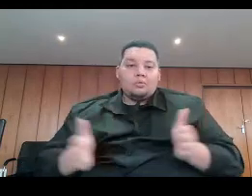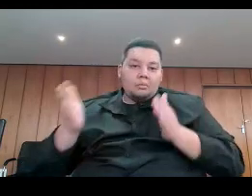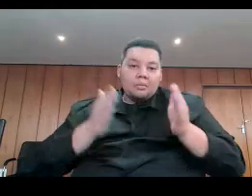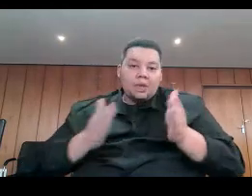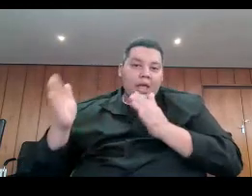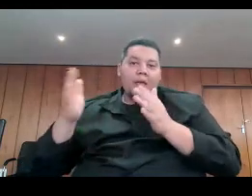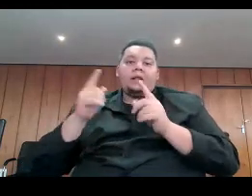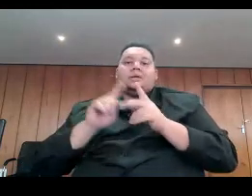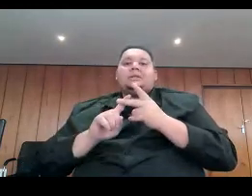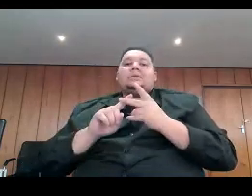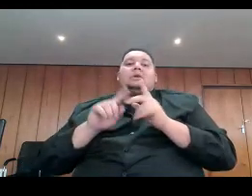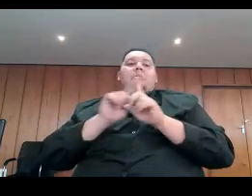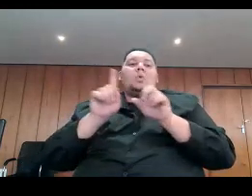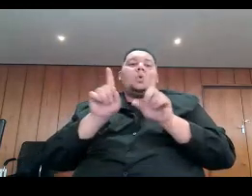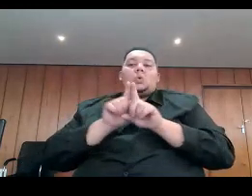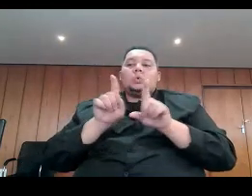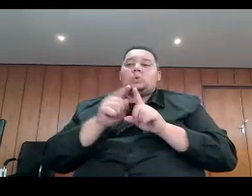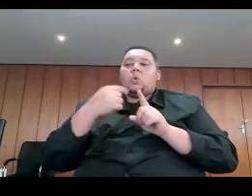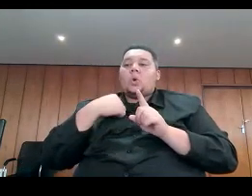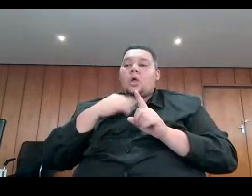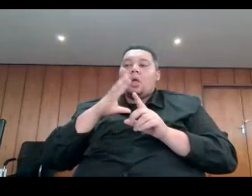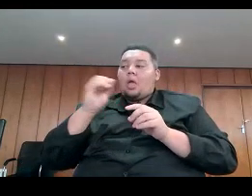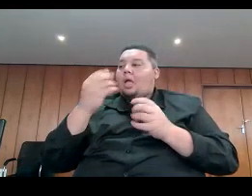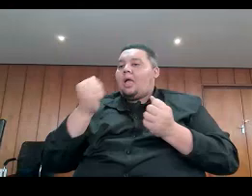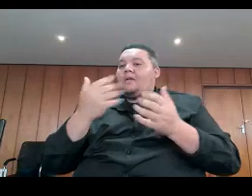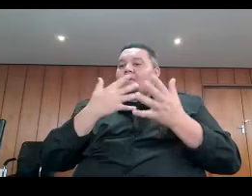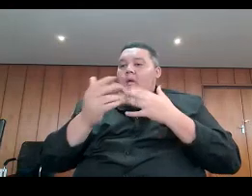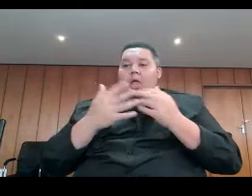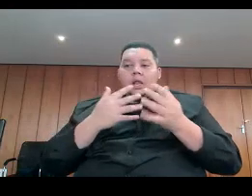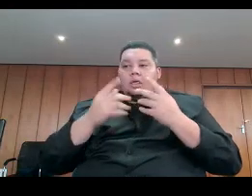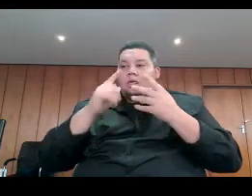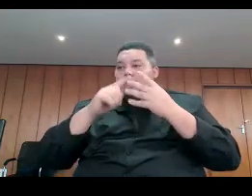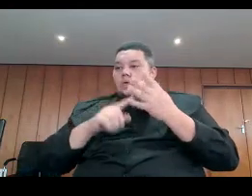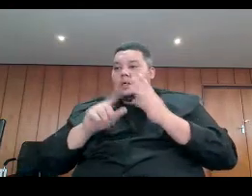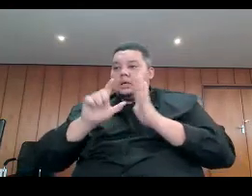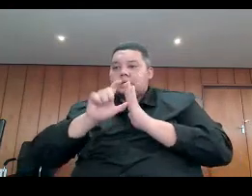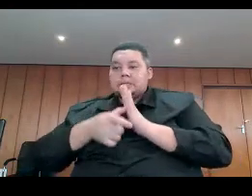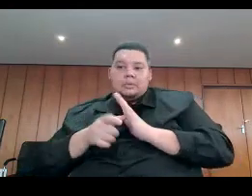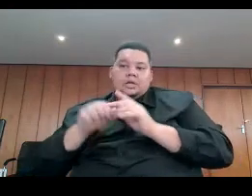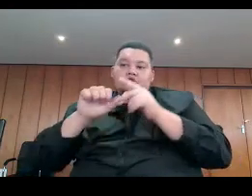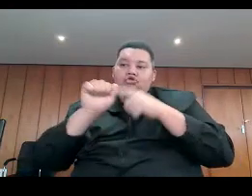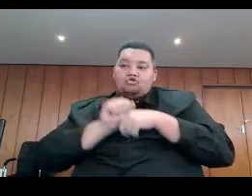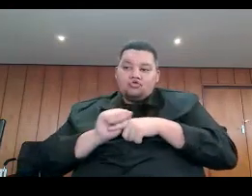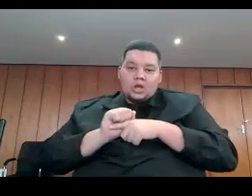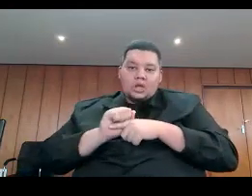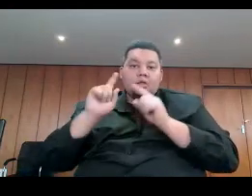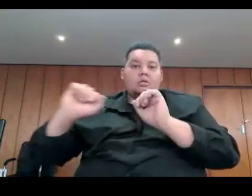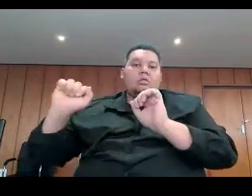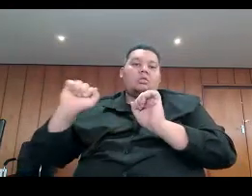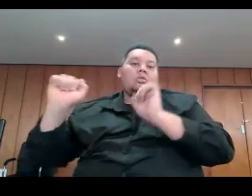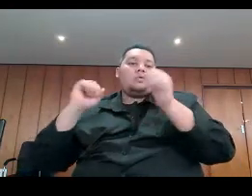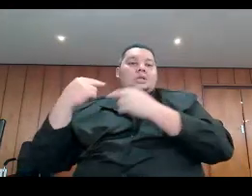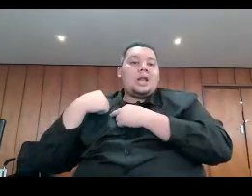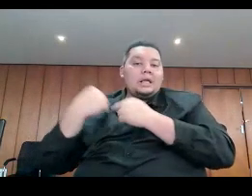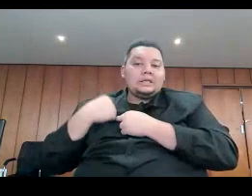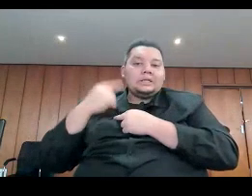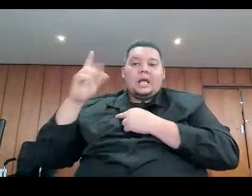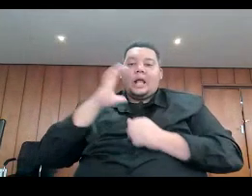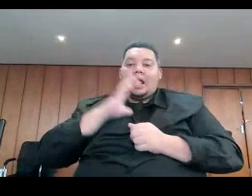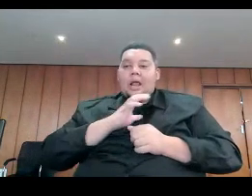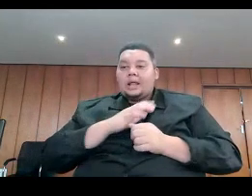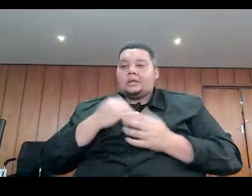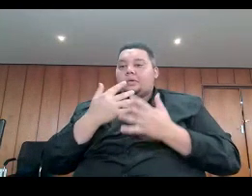them, and we asked them obviously if they had any form of disability training, and those nurses in all the clinics we go